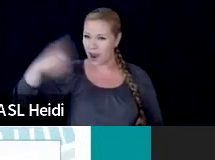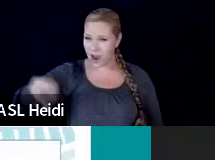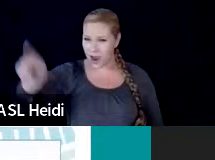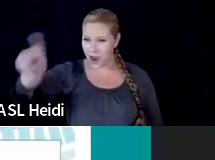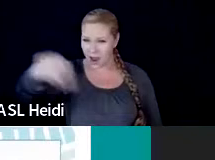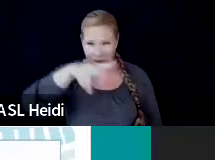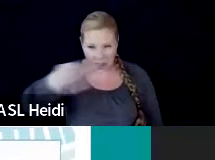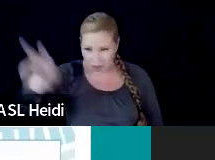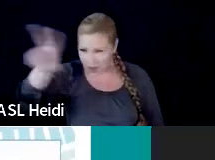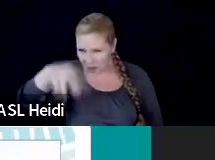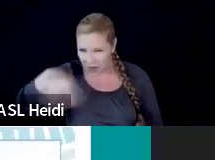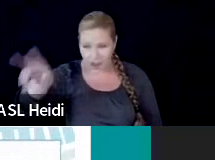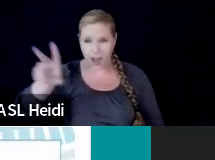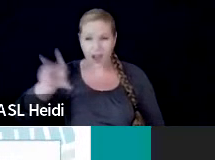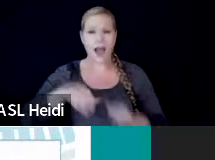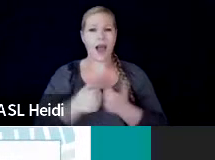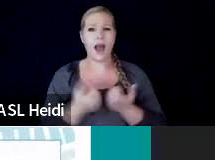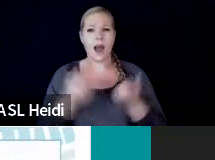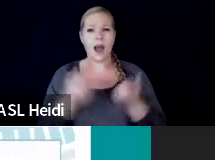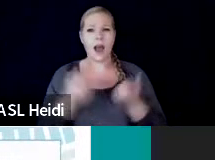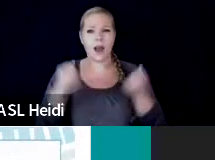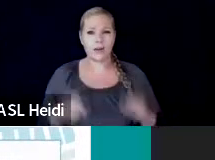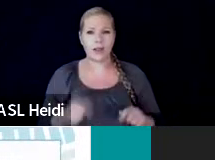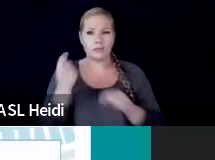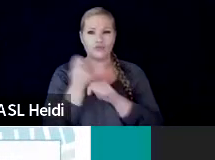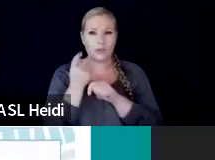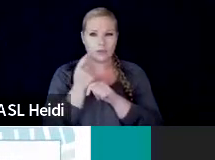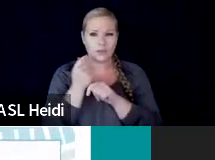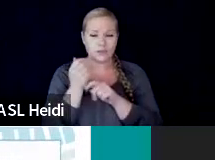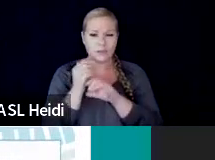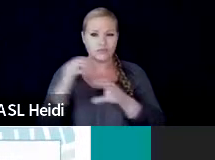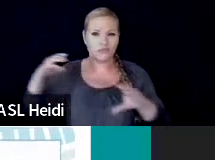know how trucks are going to be able to access that.